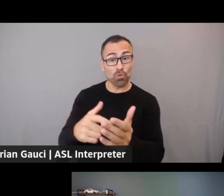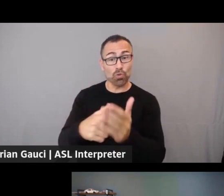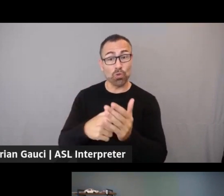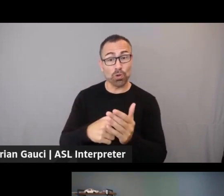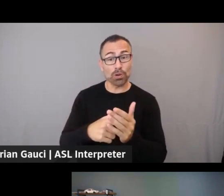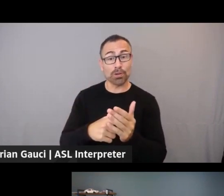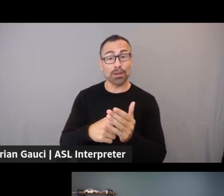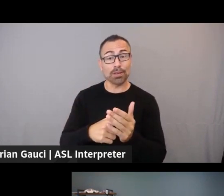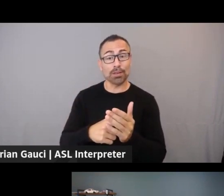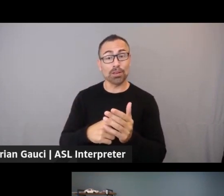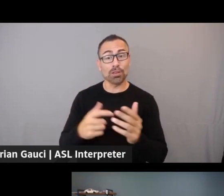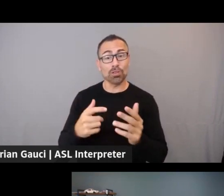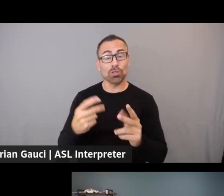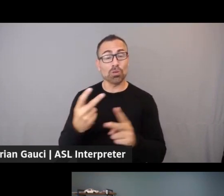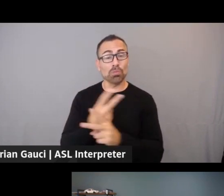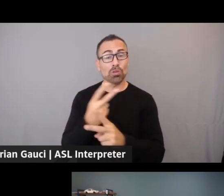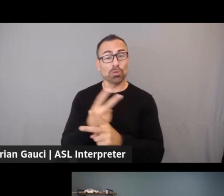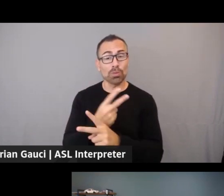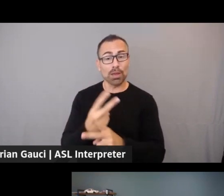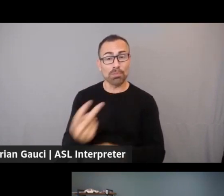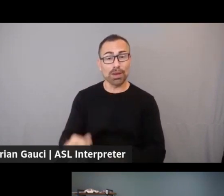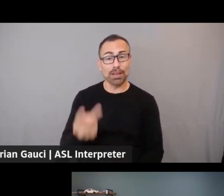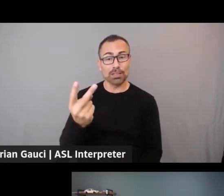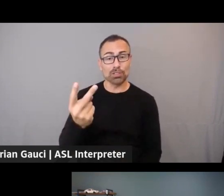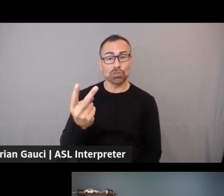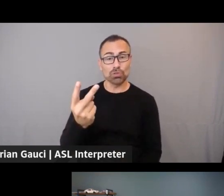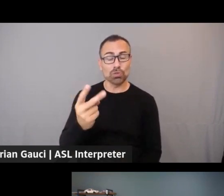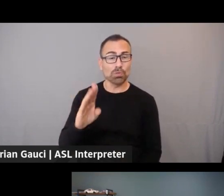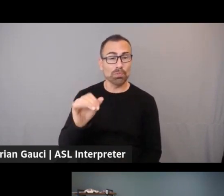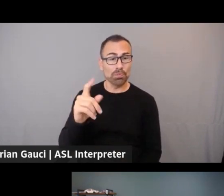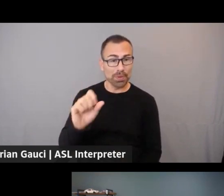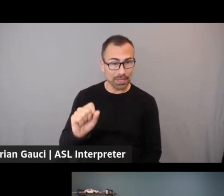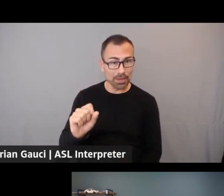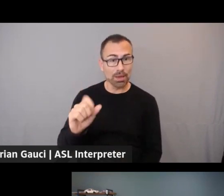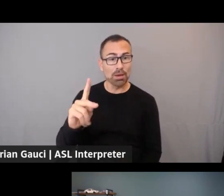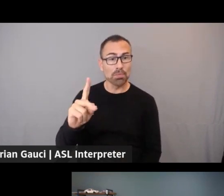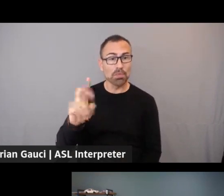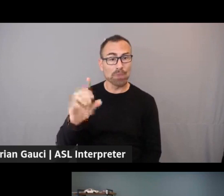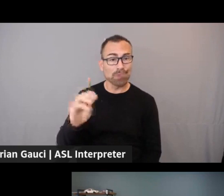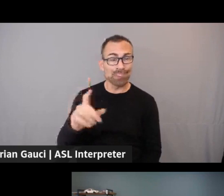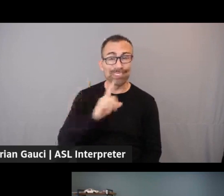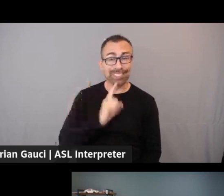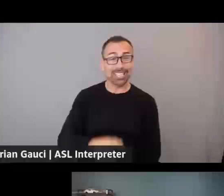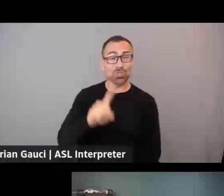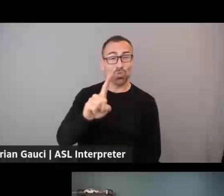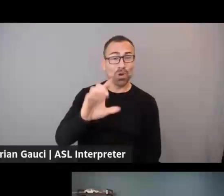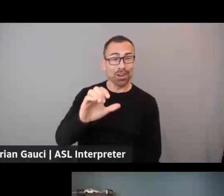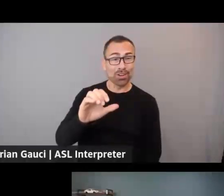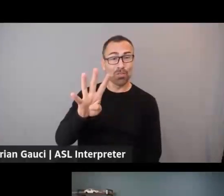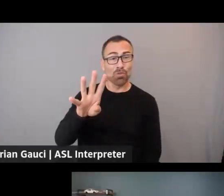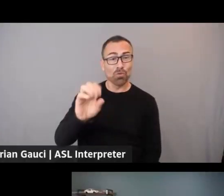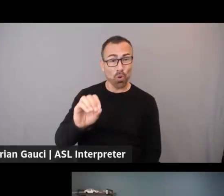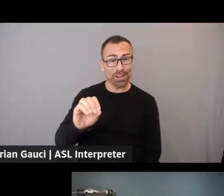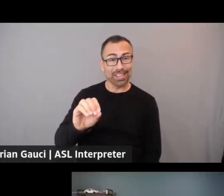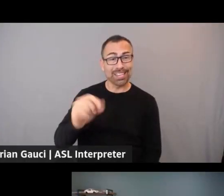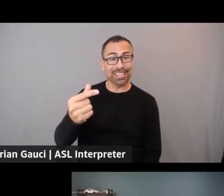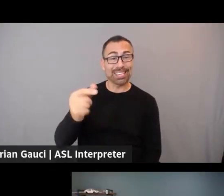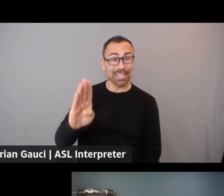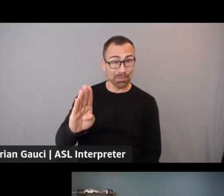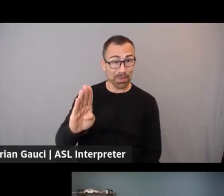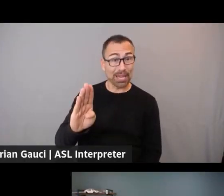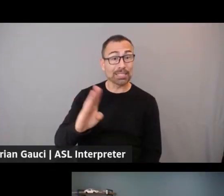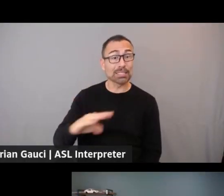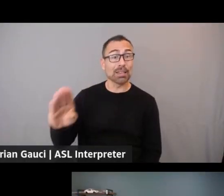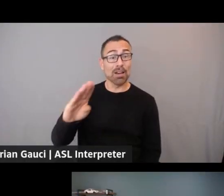each parameter, if you load it in half precision, that's 2 bytes. So that's 140 gigabytes of CUDA memory that you require in order to